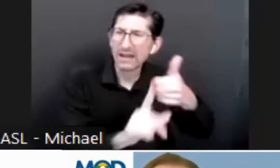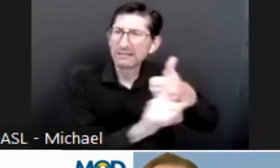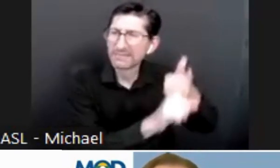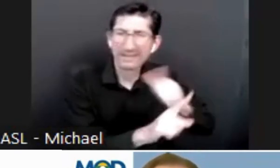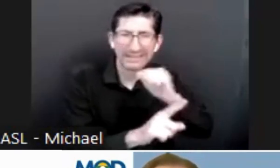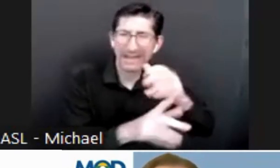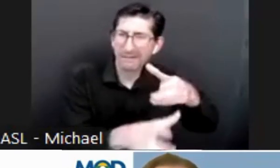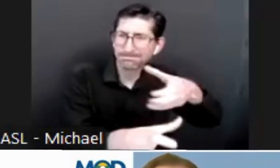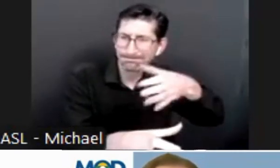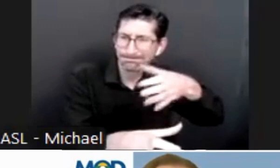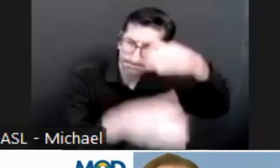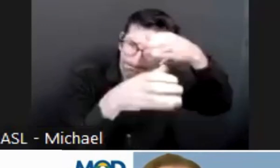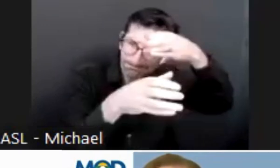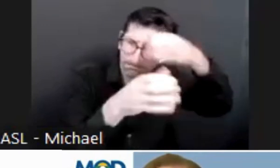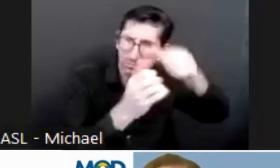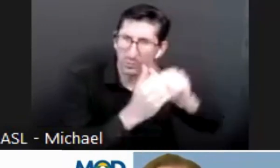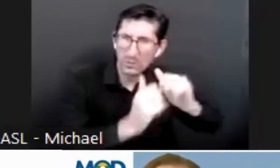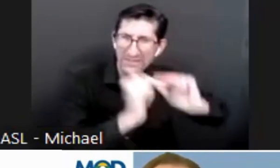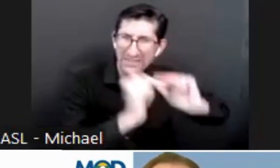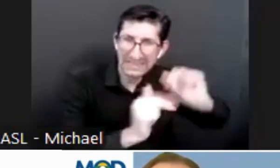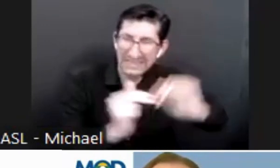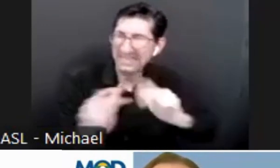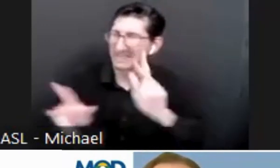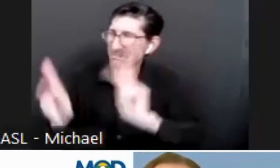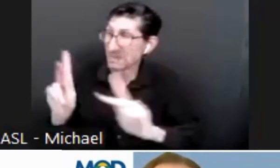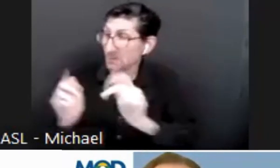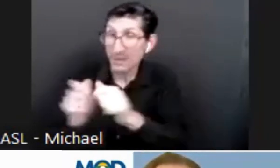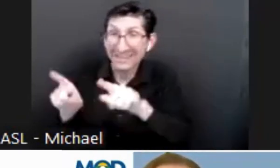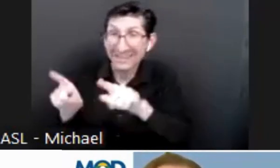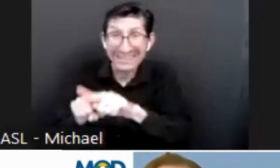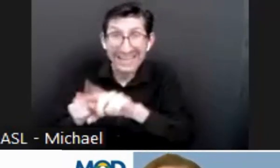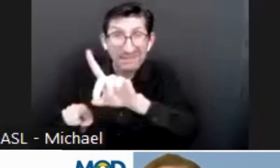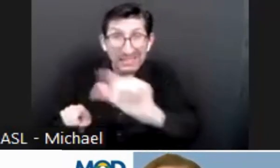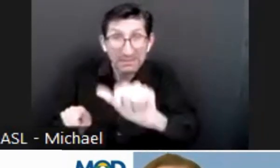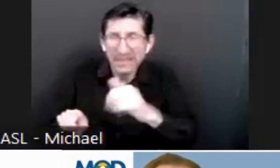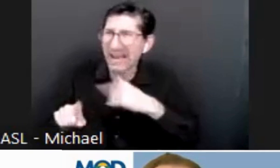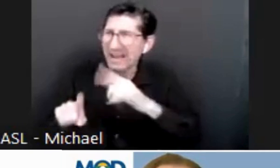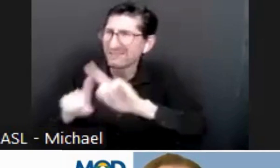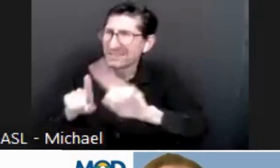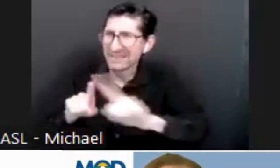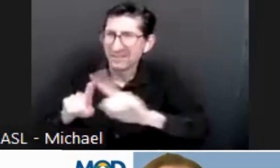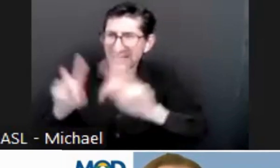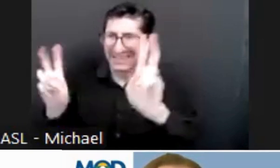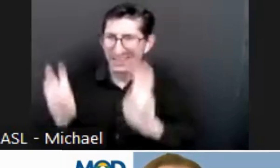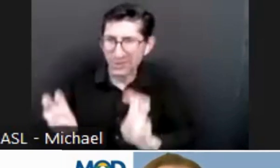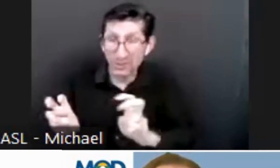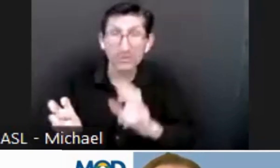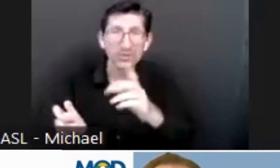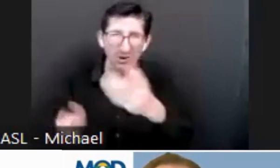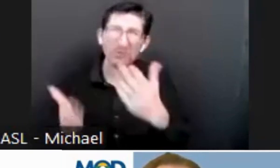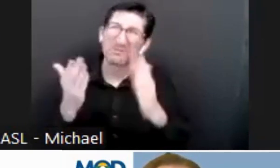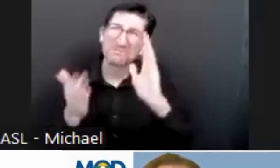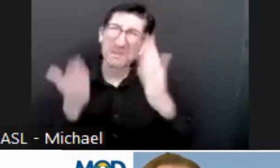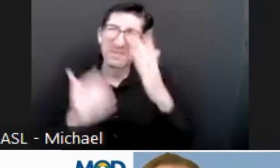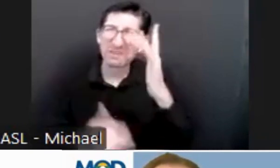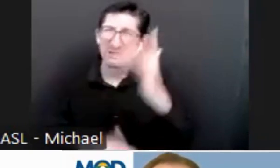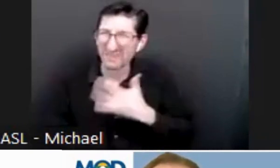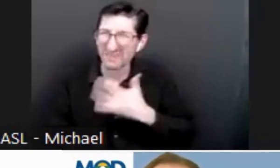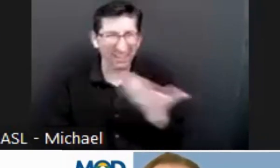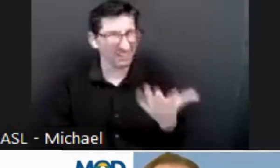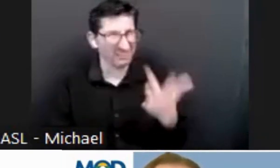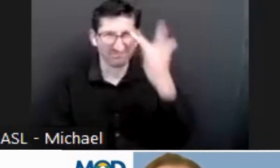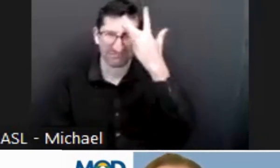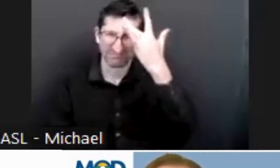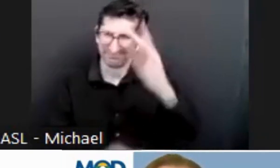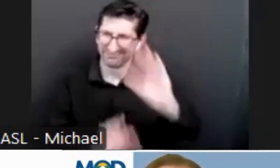have very different lived experiences with the same disability. So you really want to define the link, even if it feels a little bit simple or repetitive.